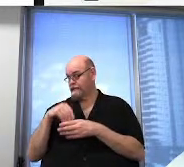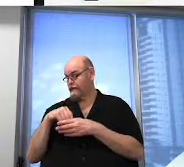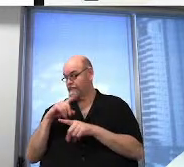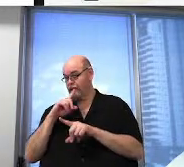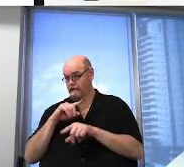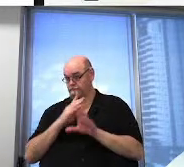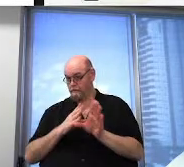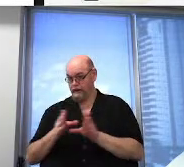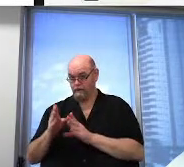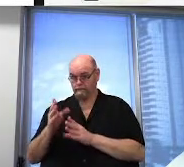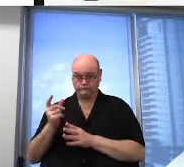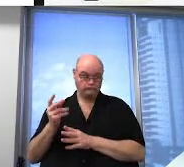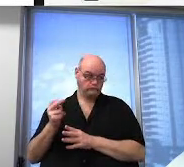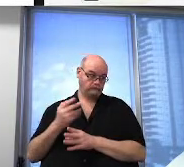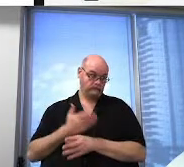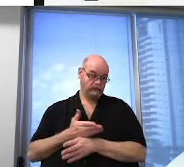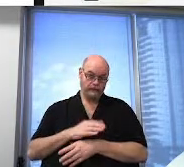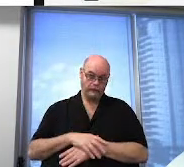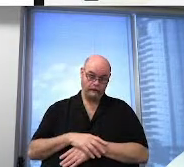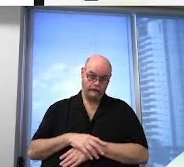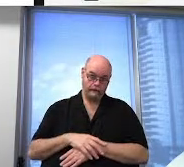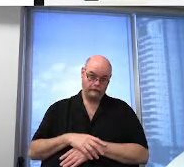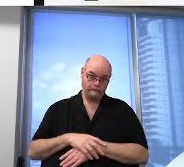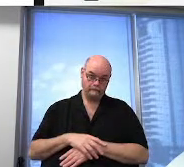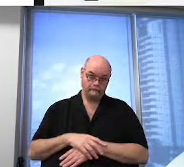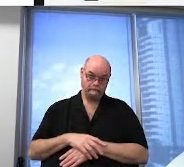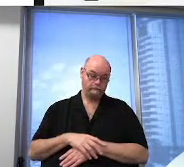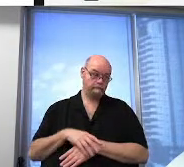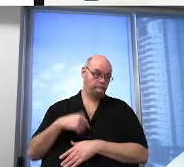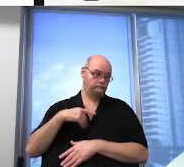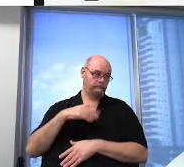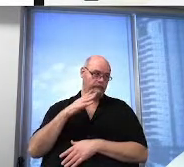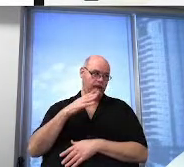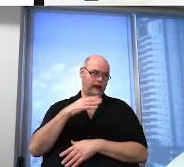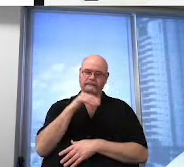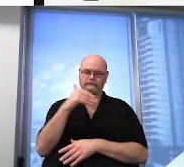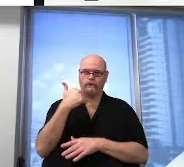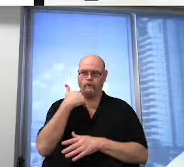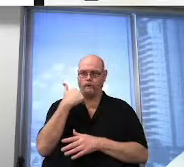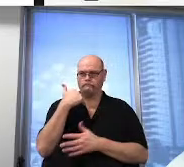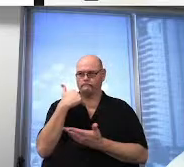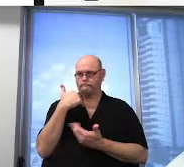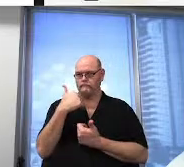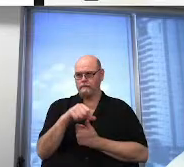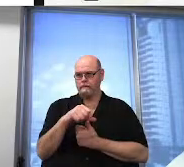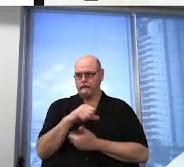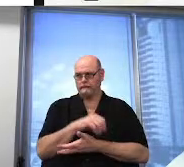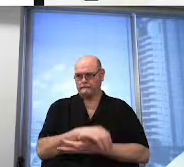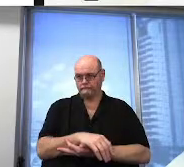your testimony? All right. Yeah, no, I don't know.